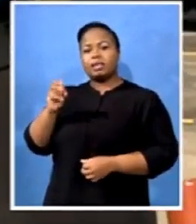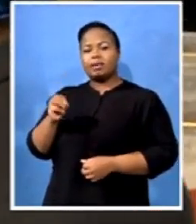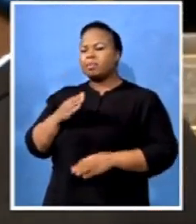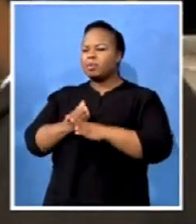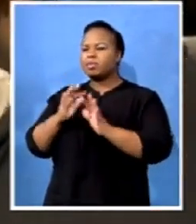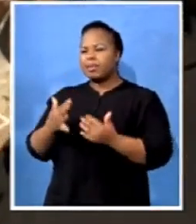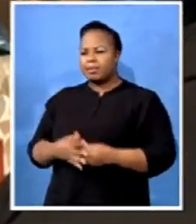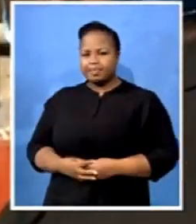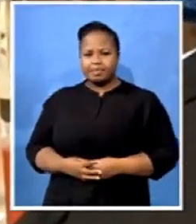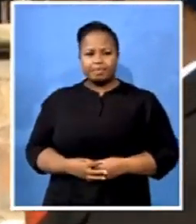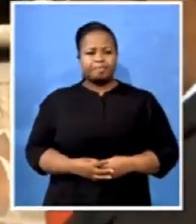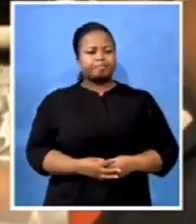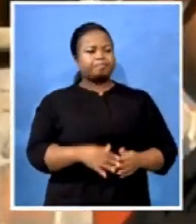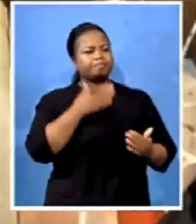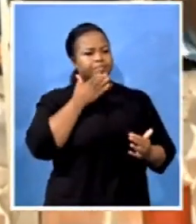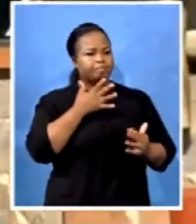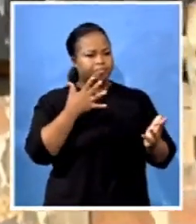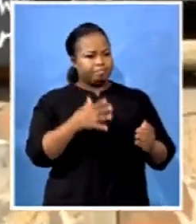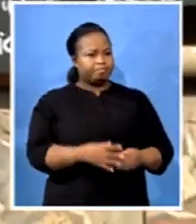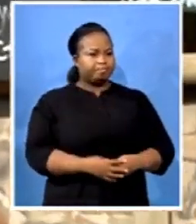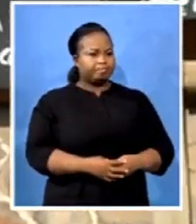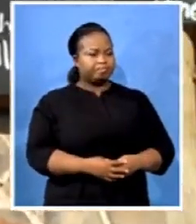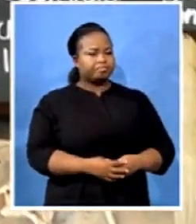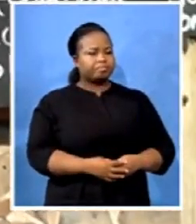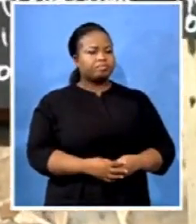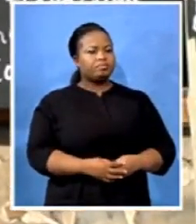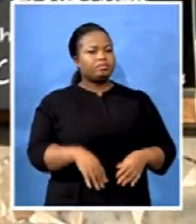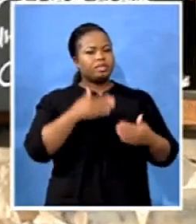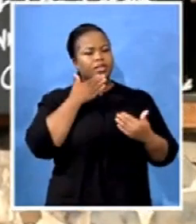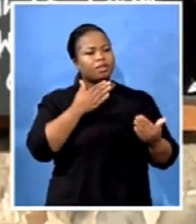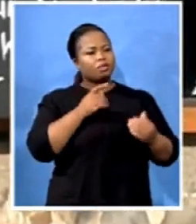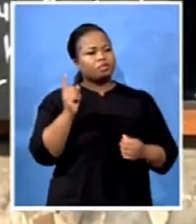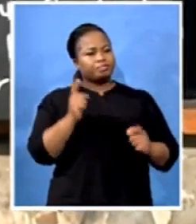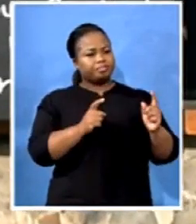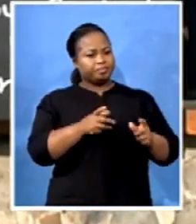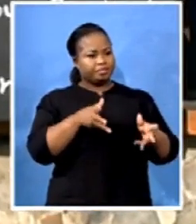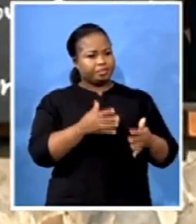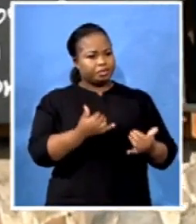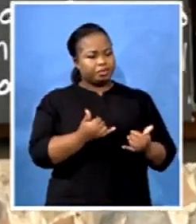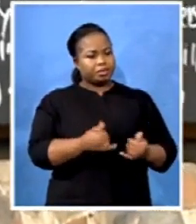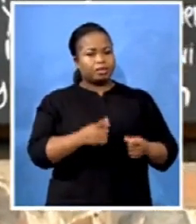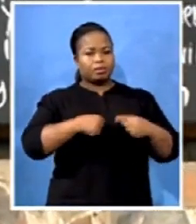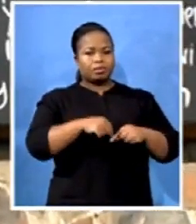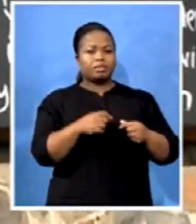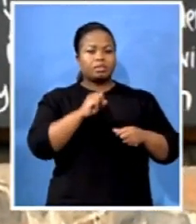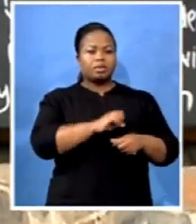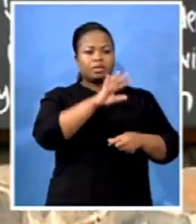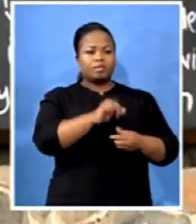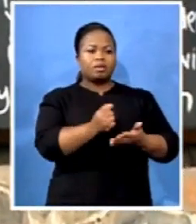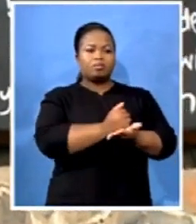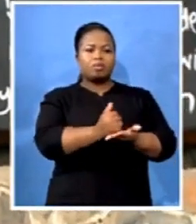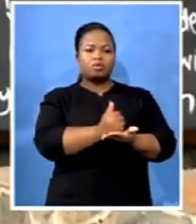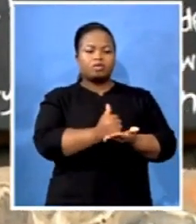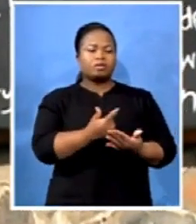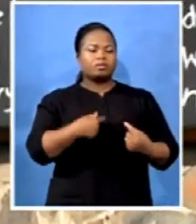and thank you for honoring us with your presence today. As a South African Post Office, we are very excited about this initiative that is meant